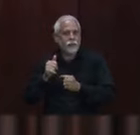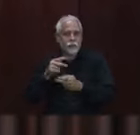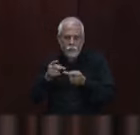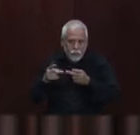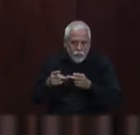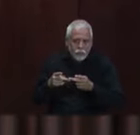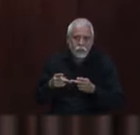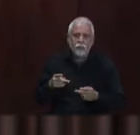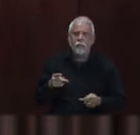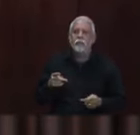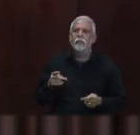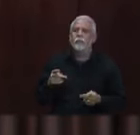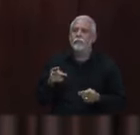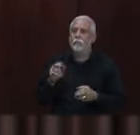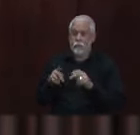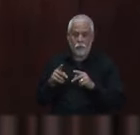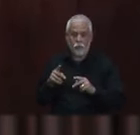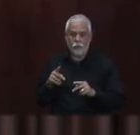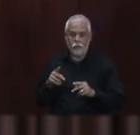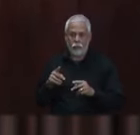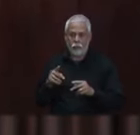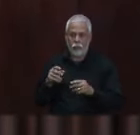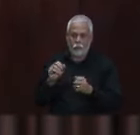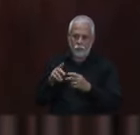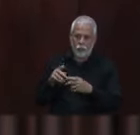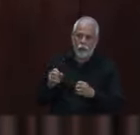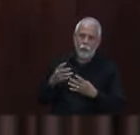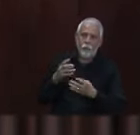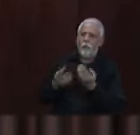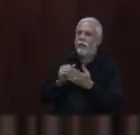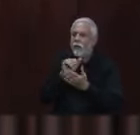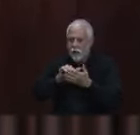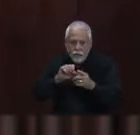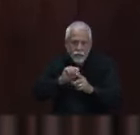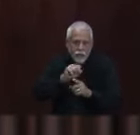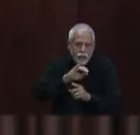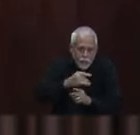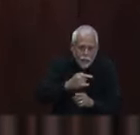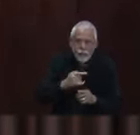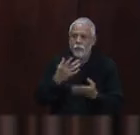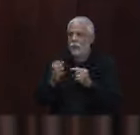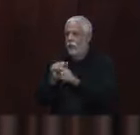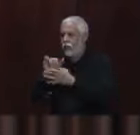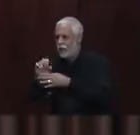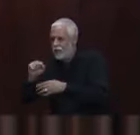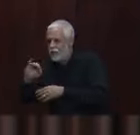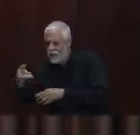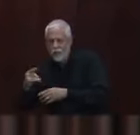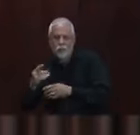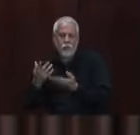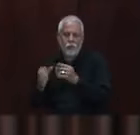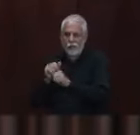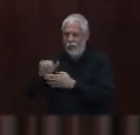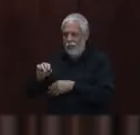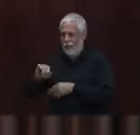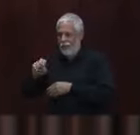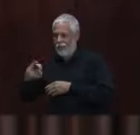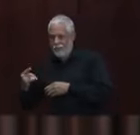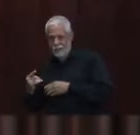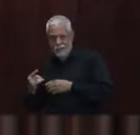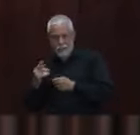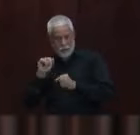places of the people who've gotten it? Here's how many probably got it in this kind of setting, probably got it in this kind of setting, probably got it in this kind of setting,